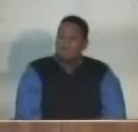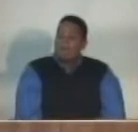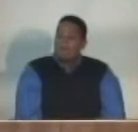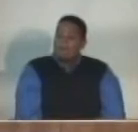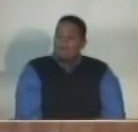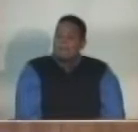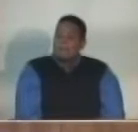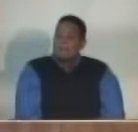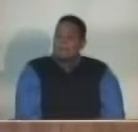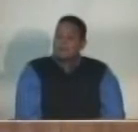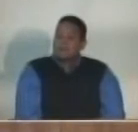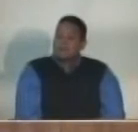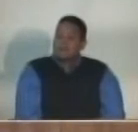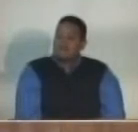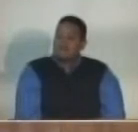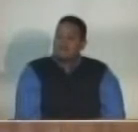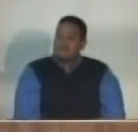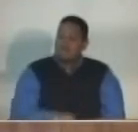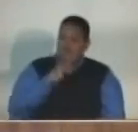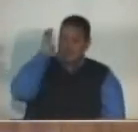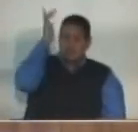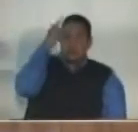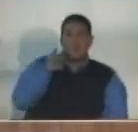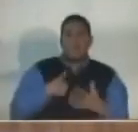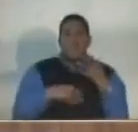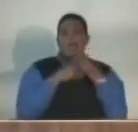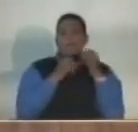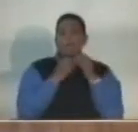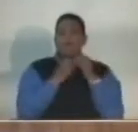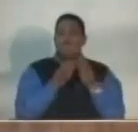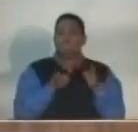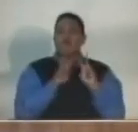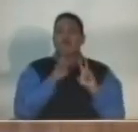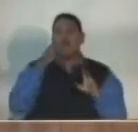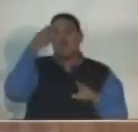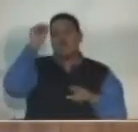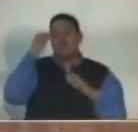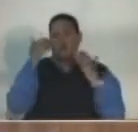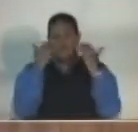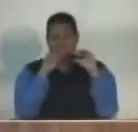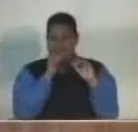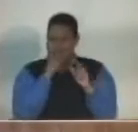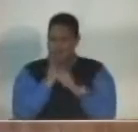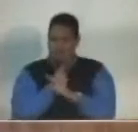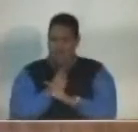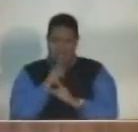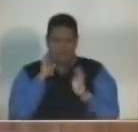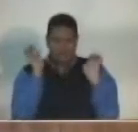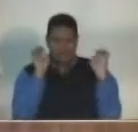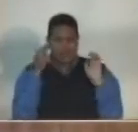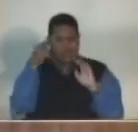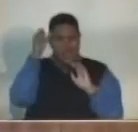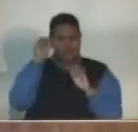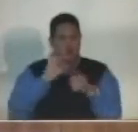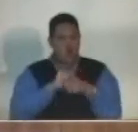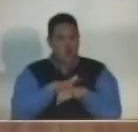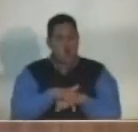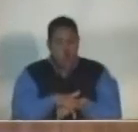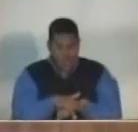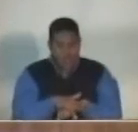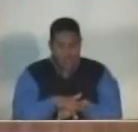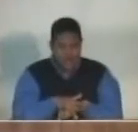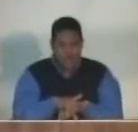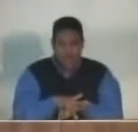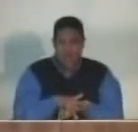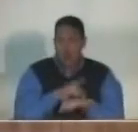Mr. Speaker, we're adding more value at the secondary level. It isn't right to evaluate a high school earlier only on